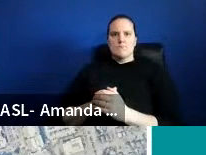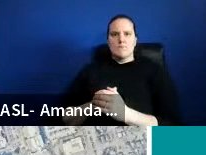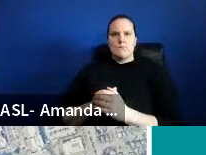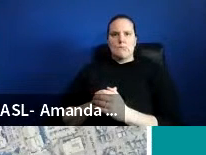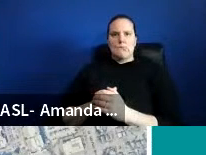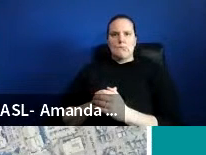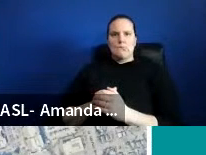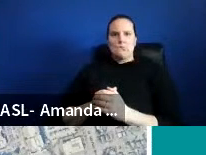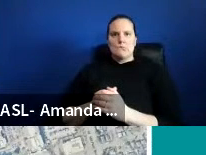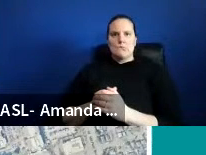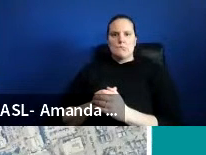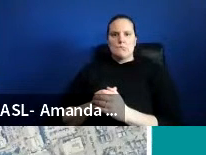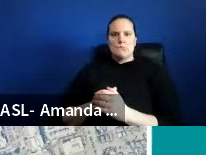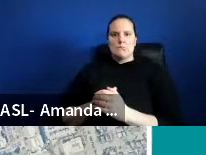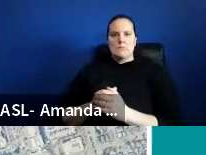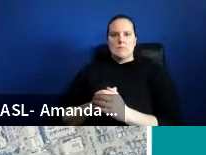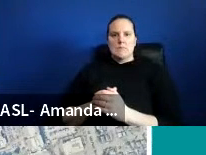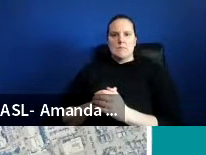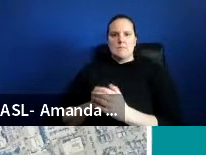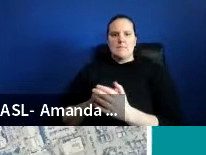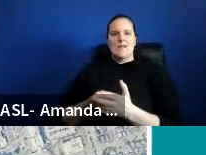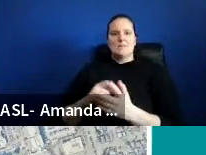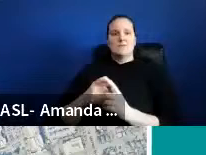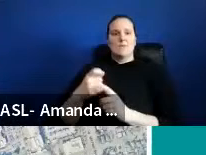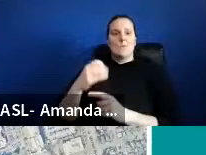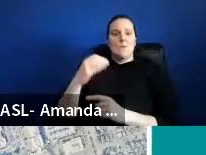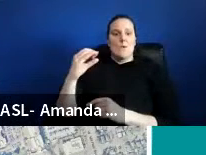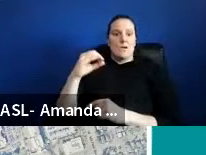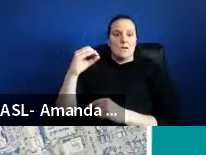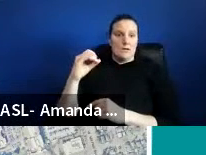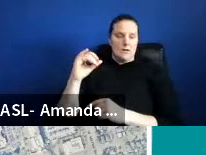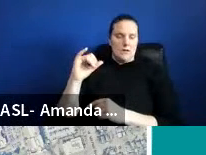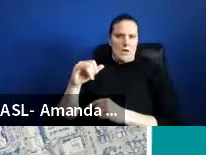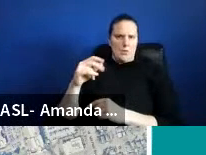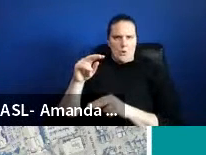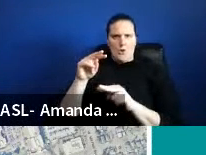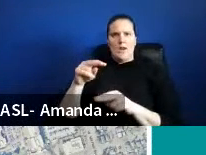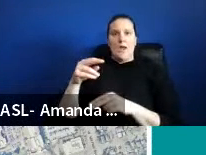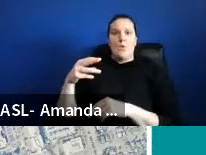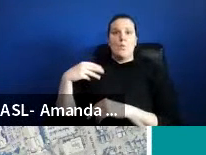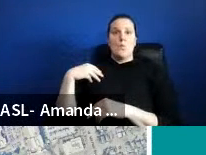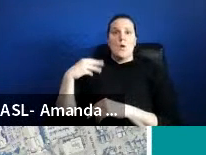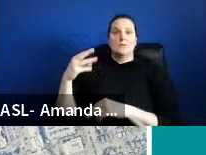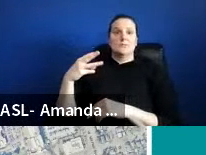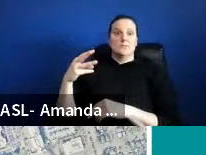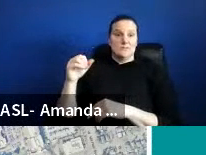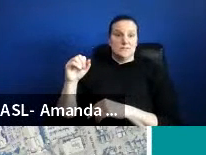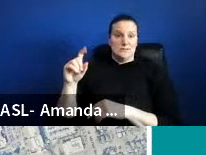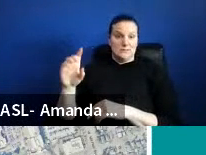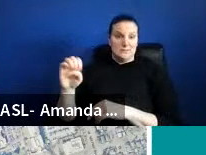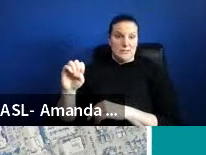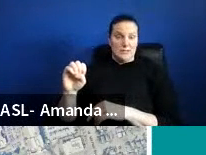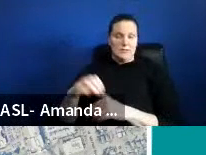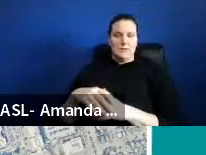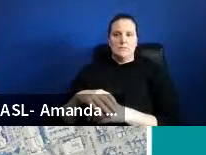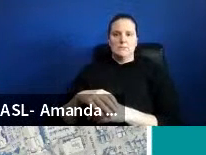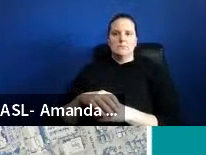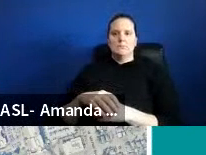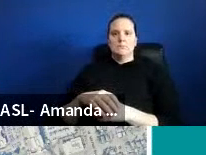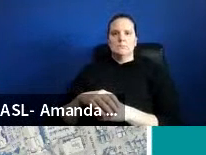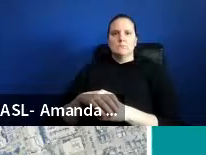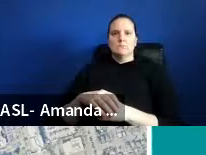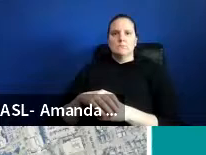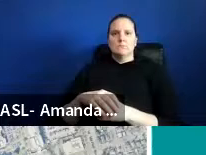Now, those were the views from Oregon. We're looking at the views from Washington side. And this